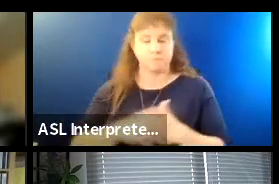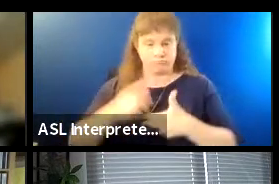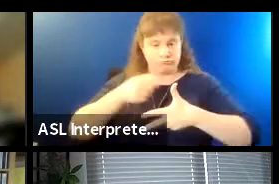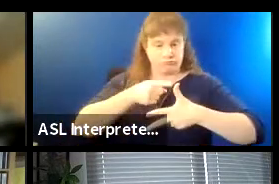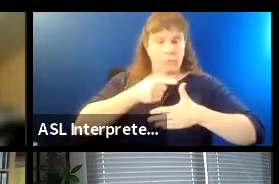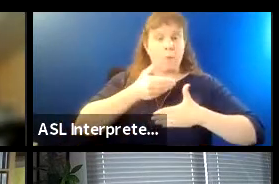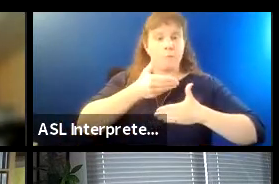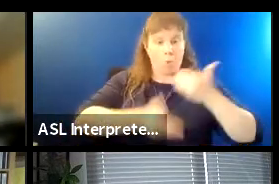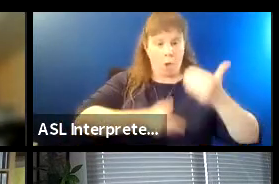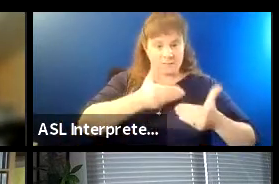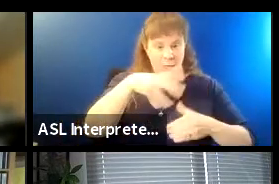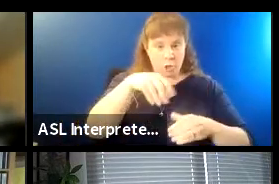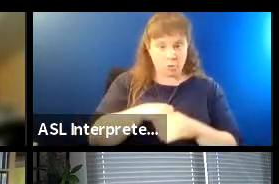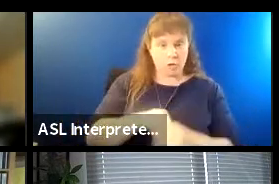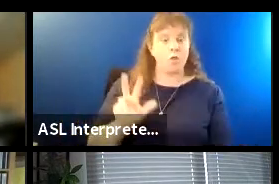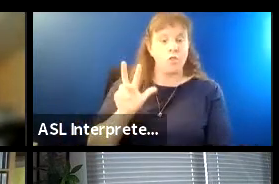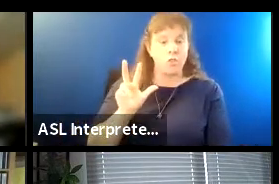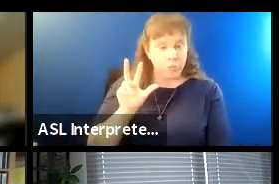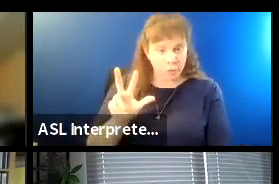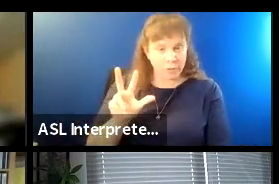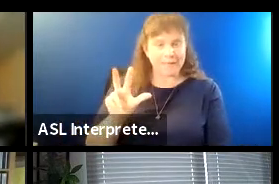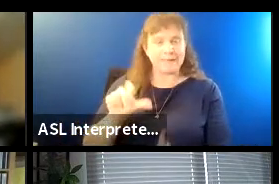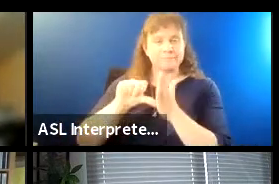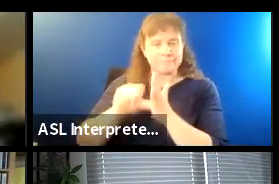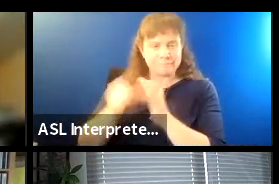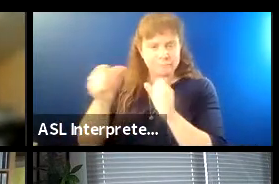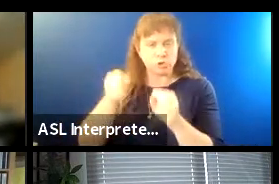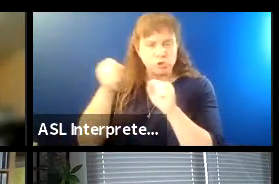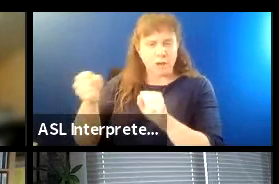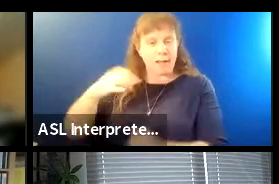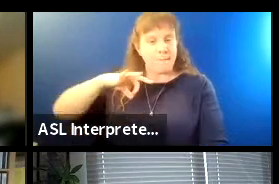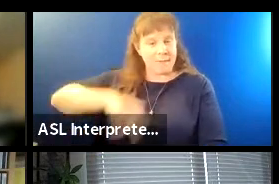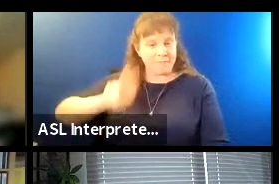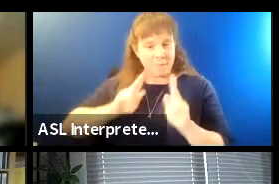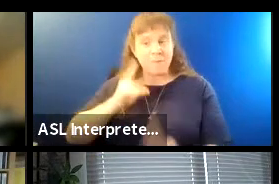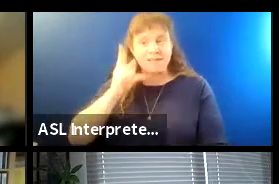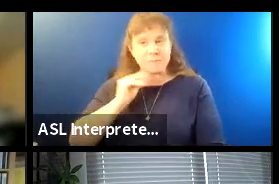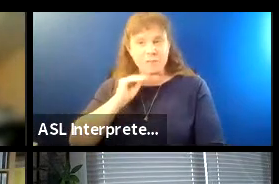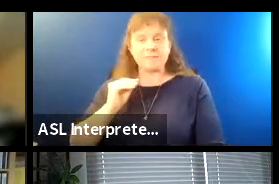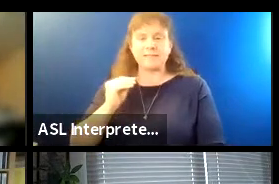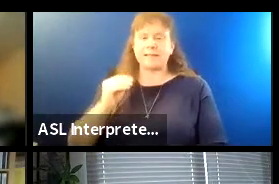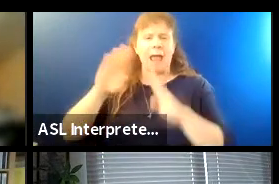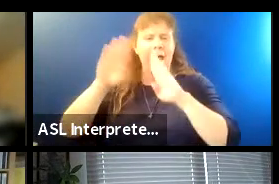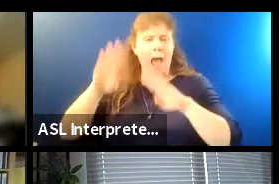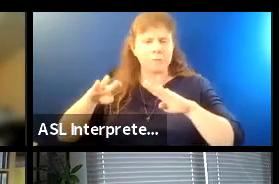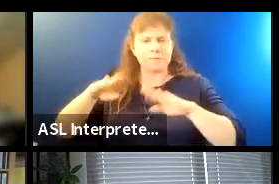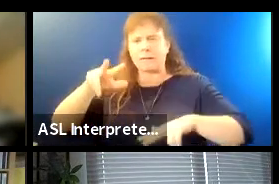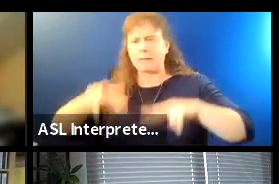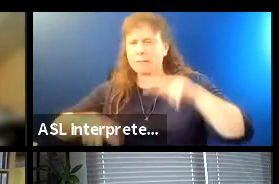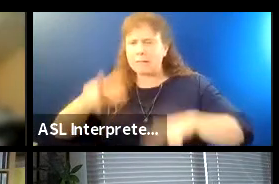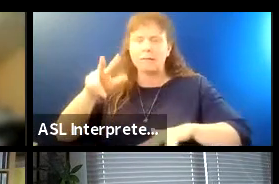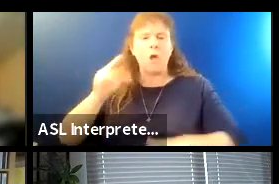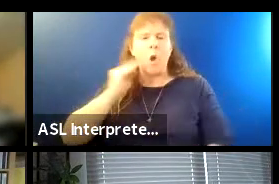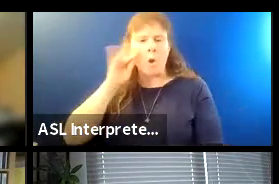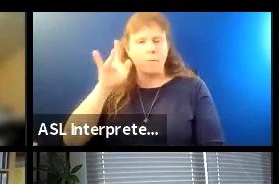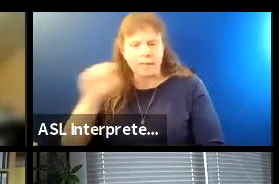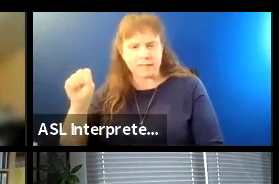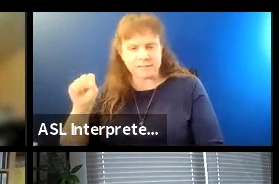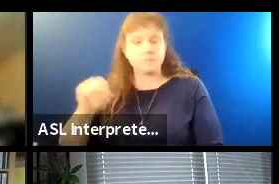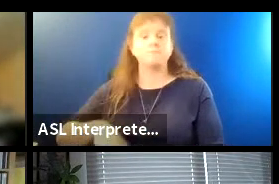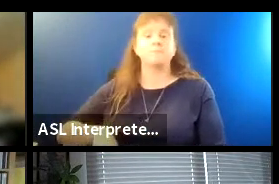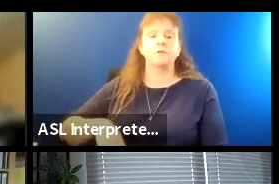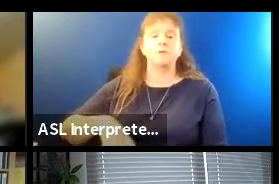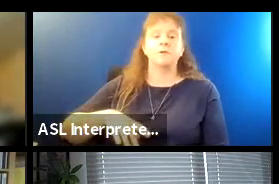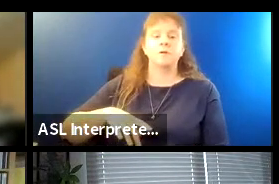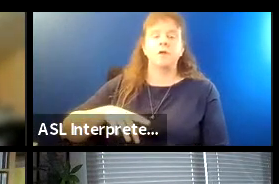process included 3 key strengths that benefited people experiencing homelessness and housing instability, including 1, seating the right